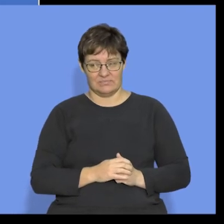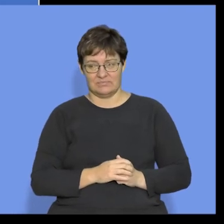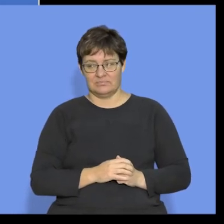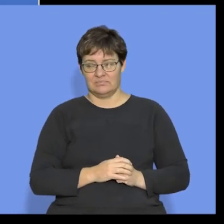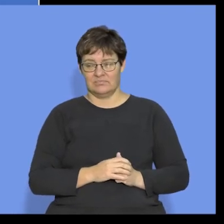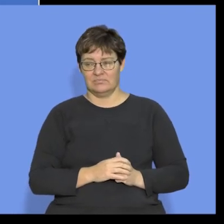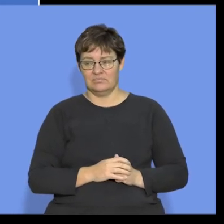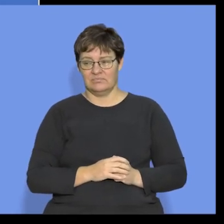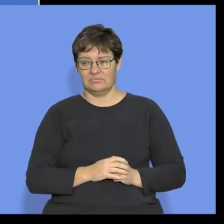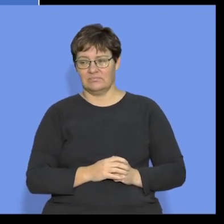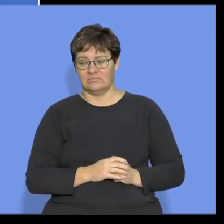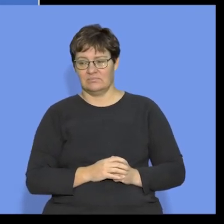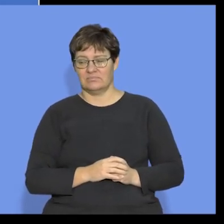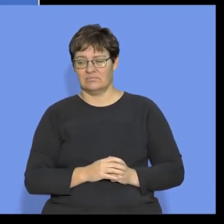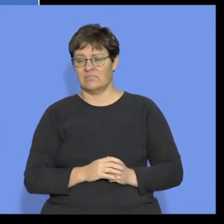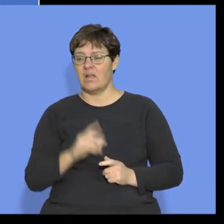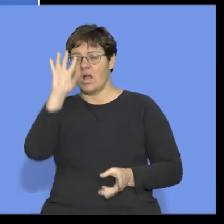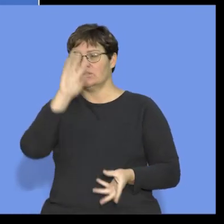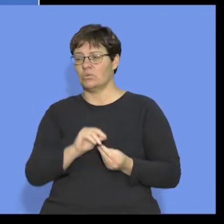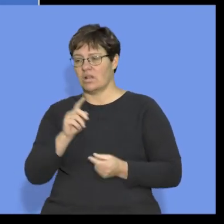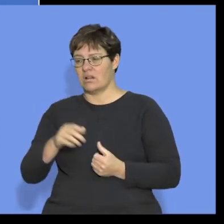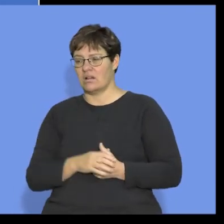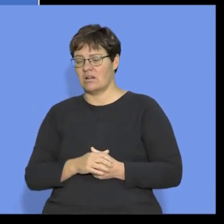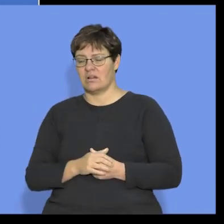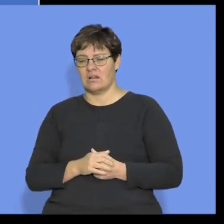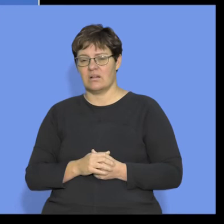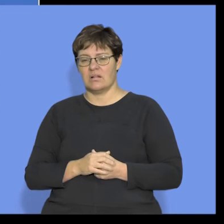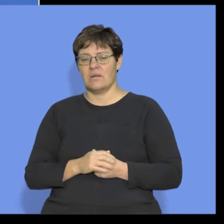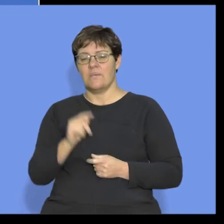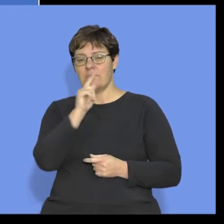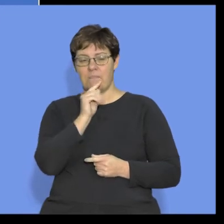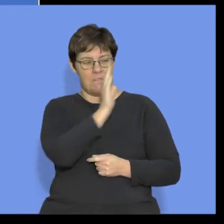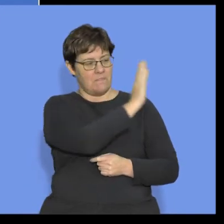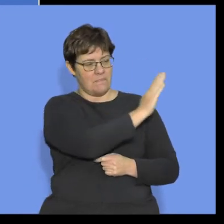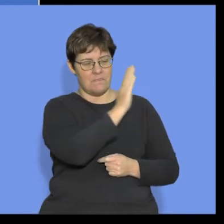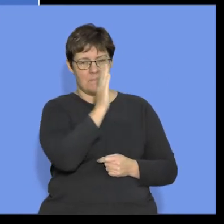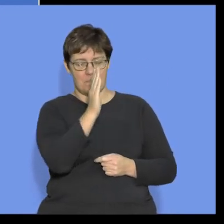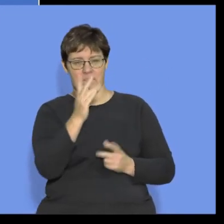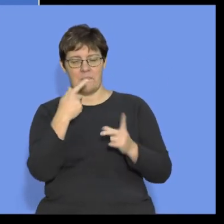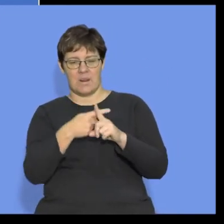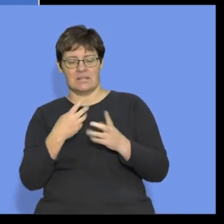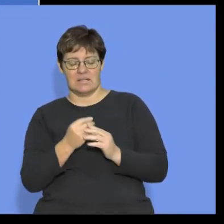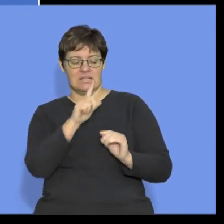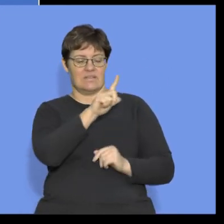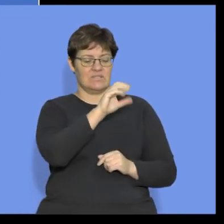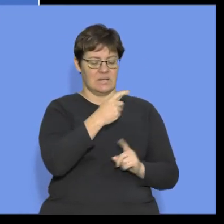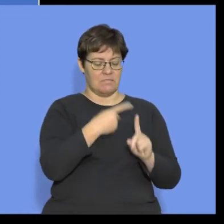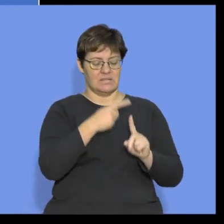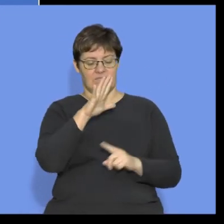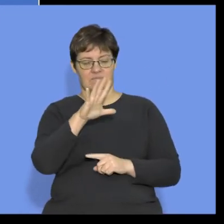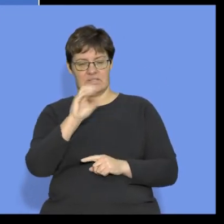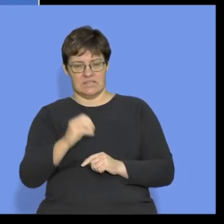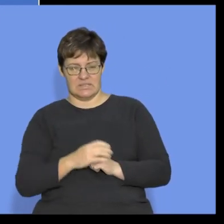We're adding 100. Then what do we get the totals here? We can get the totals by completing the table. 70